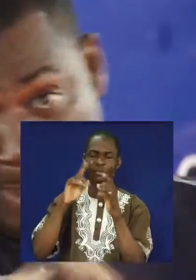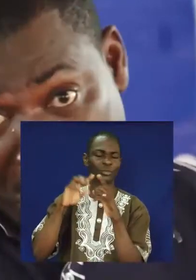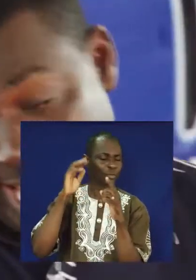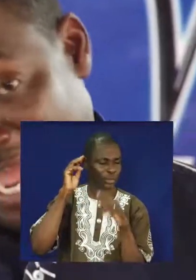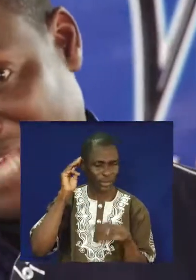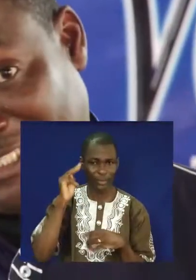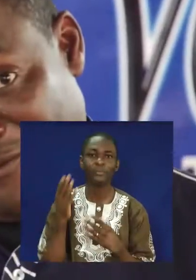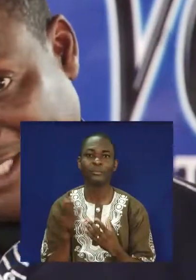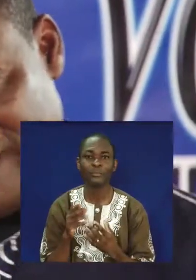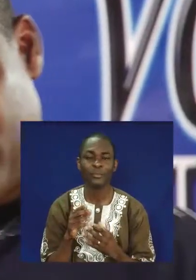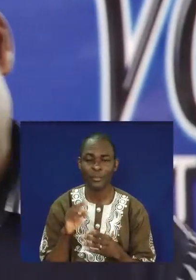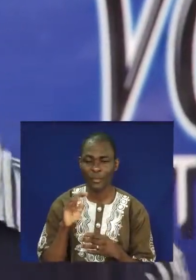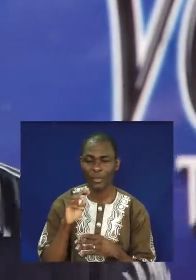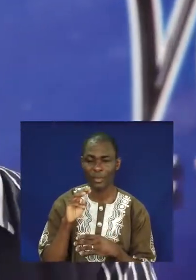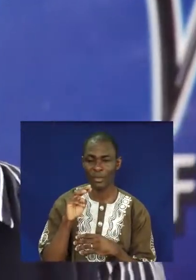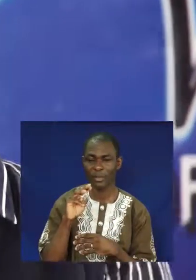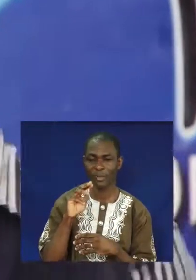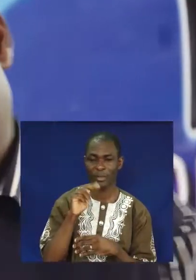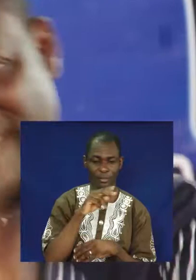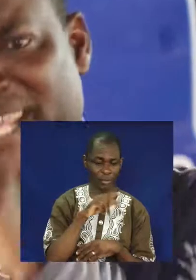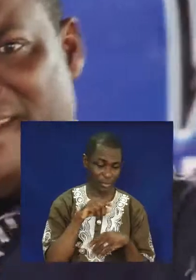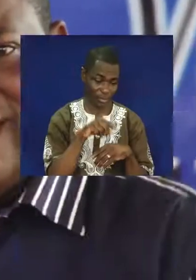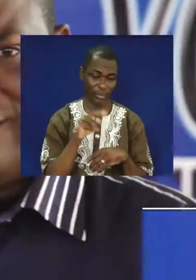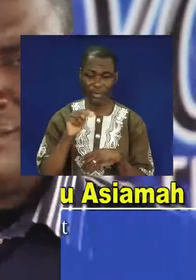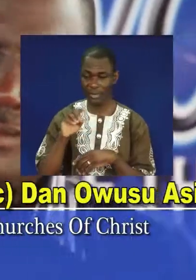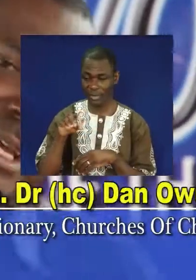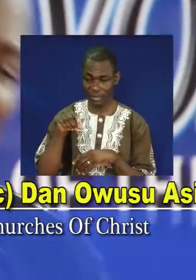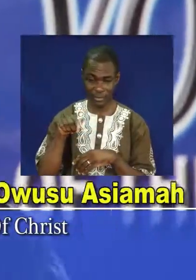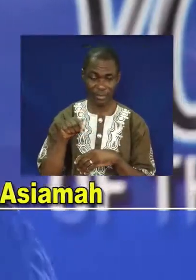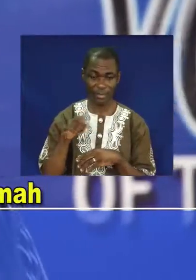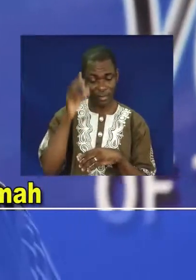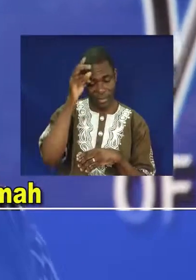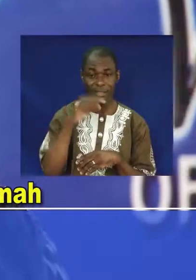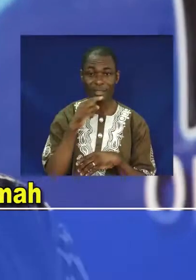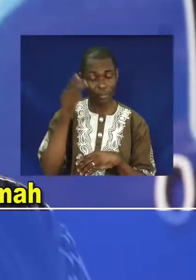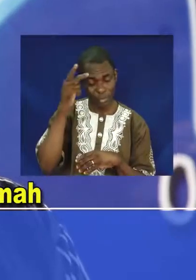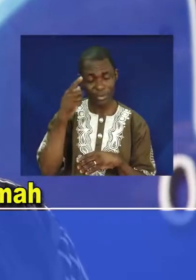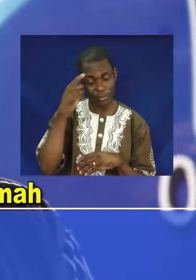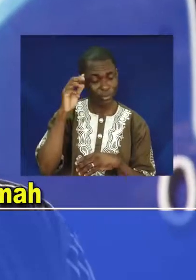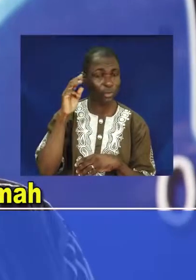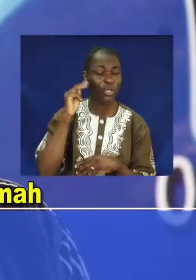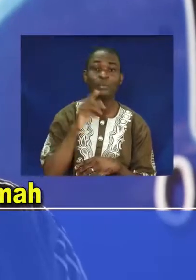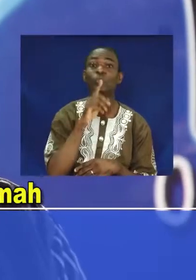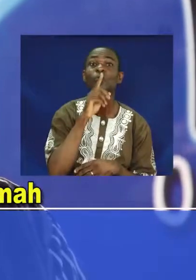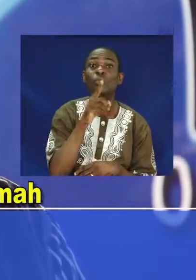bisa MPP and DC for say. Satan say, at the end of the end there, is it true or